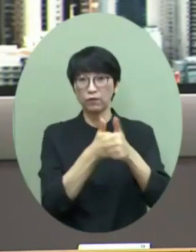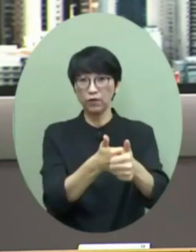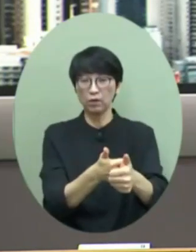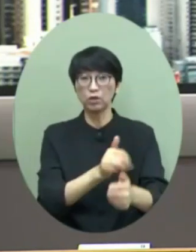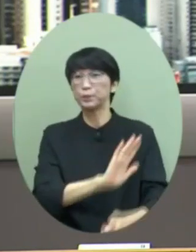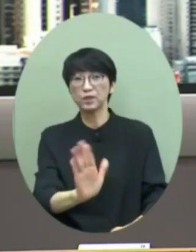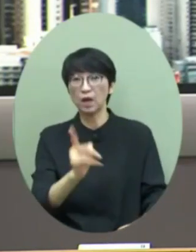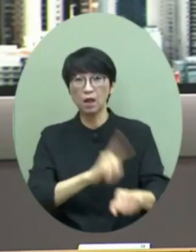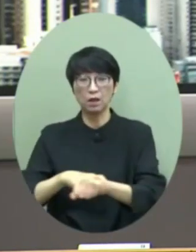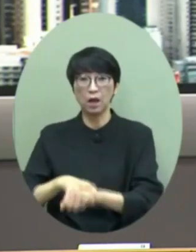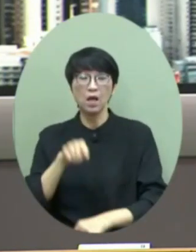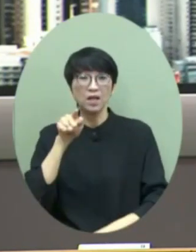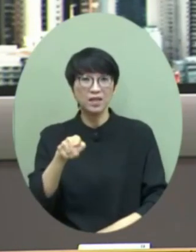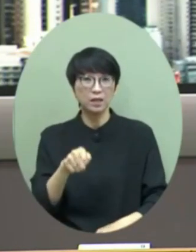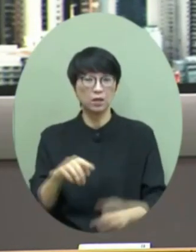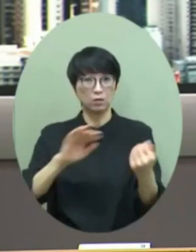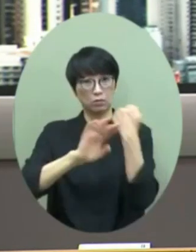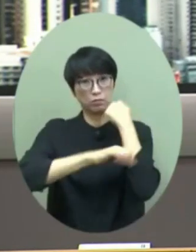to punish, it is also to